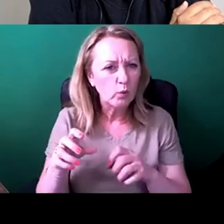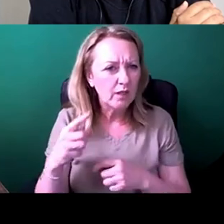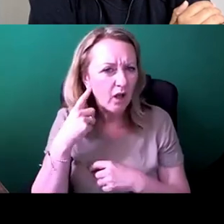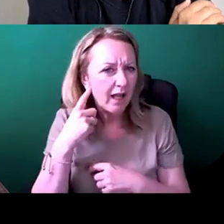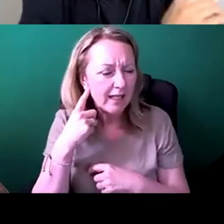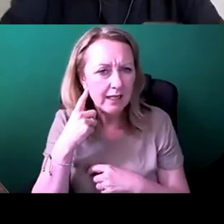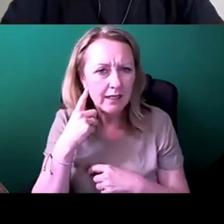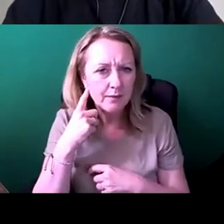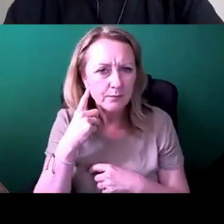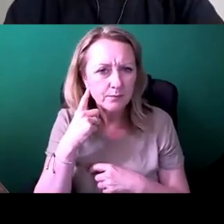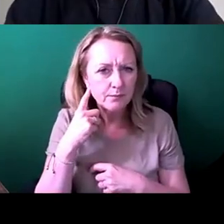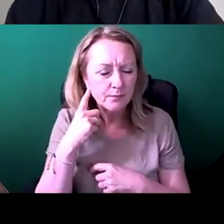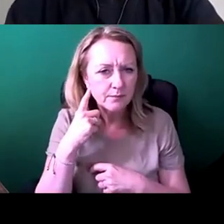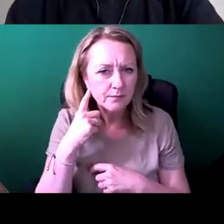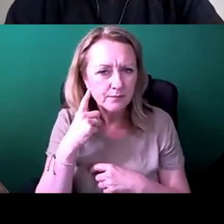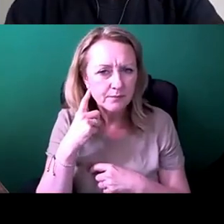Oh.